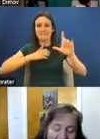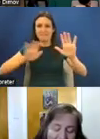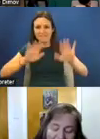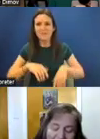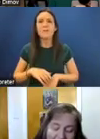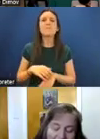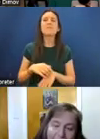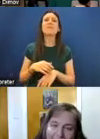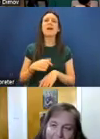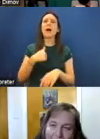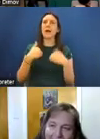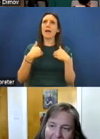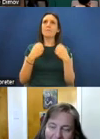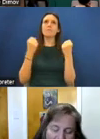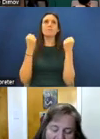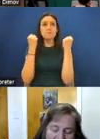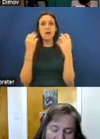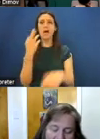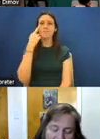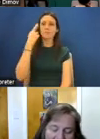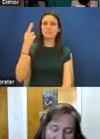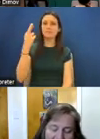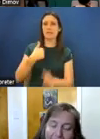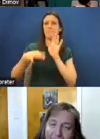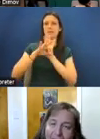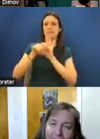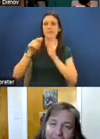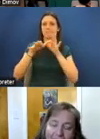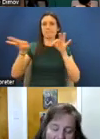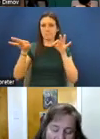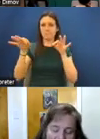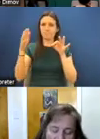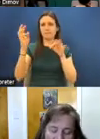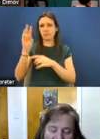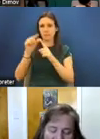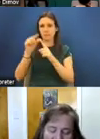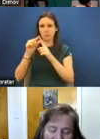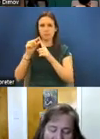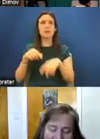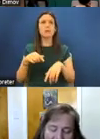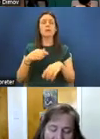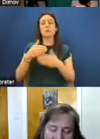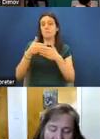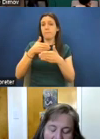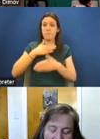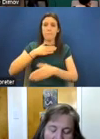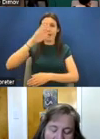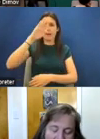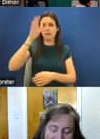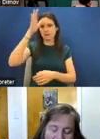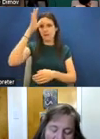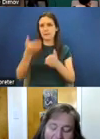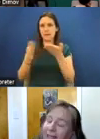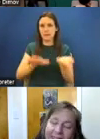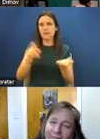So I have a lot of reasons why I've picked that, mainly because I remember right before my dad died, he said, I want